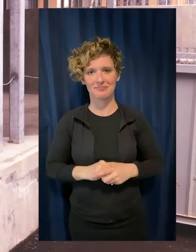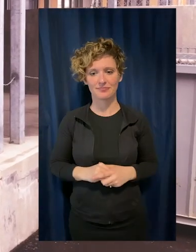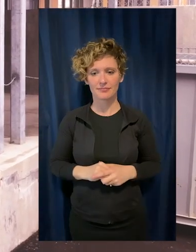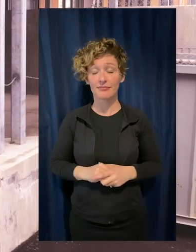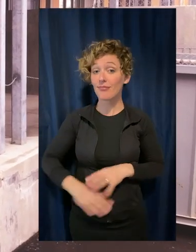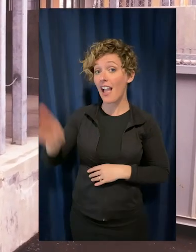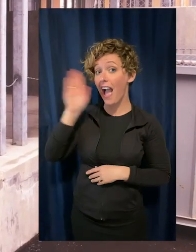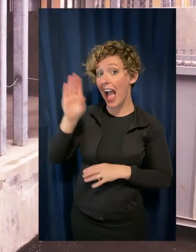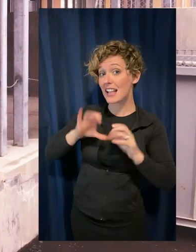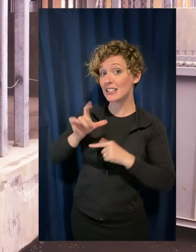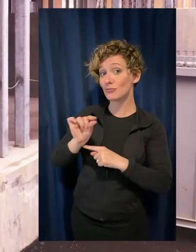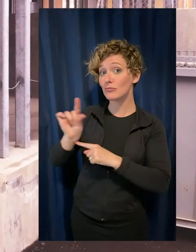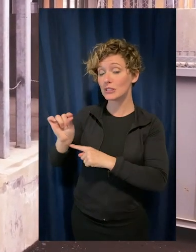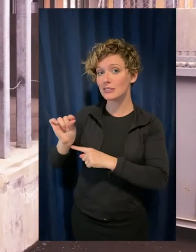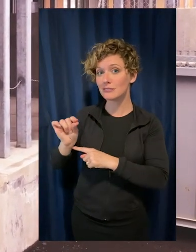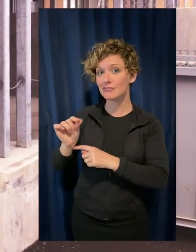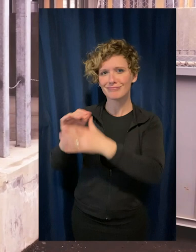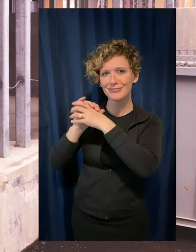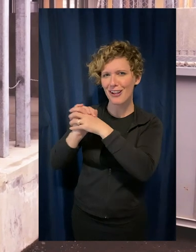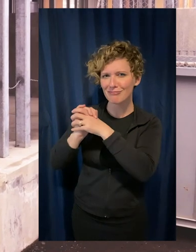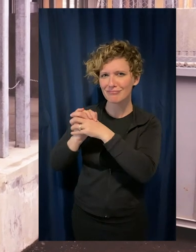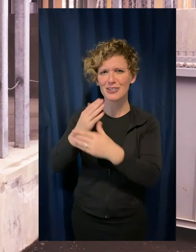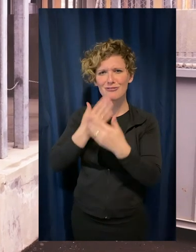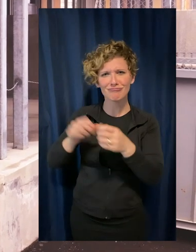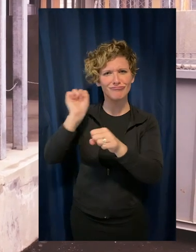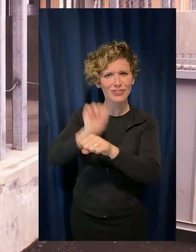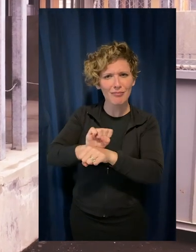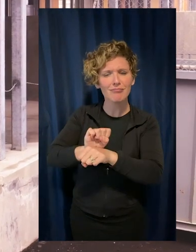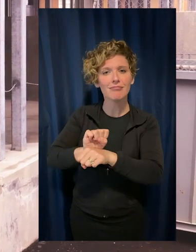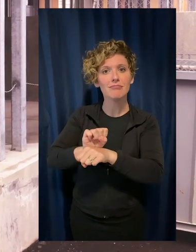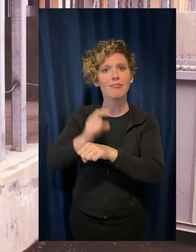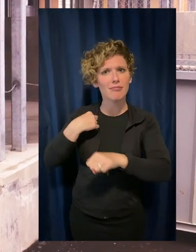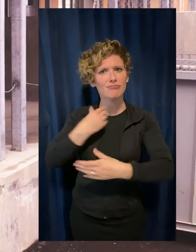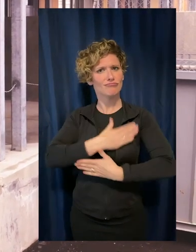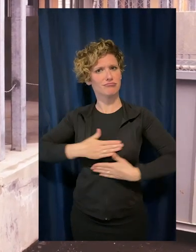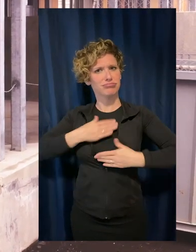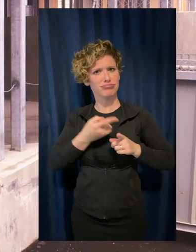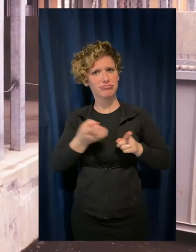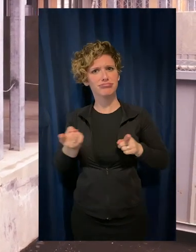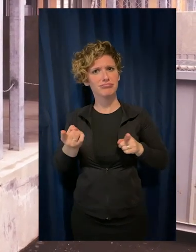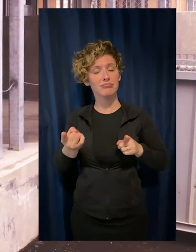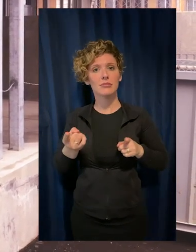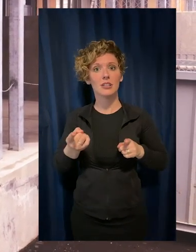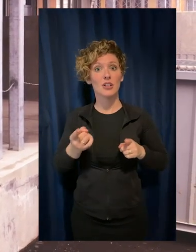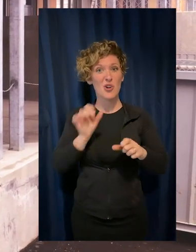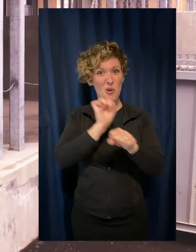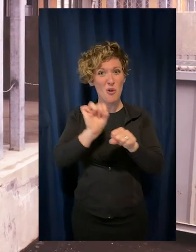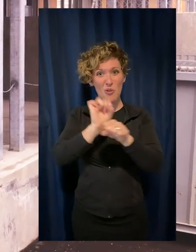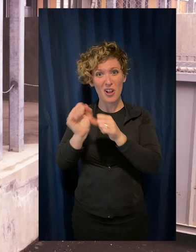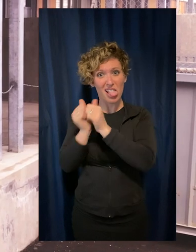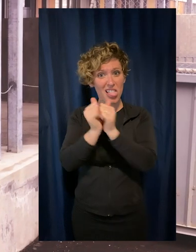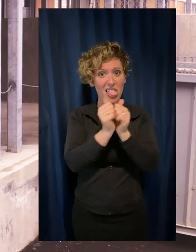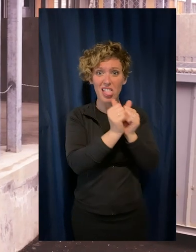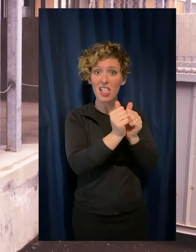20, congratulations. Job well done. I really appreciate you all, and I just enjoyed being working here with you, and I just